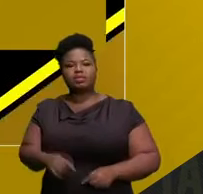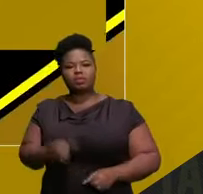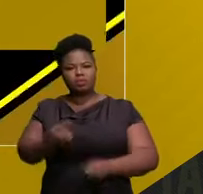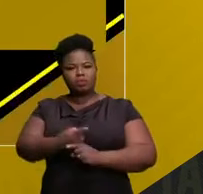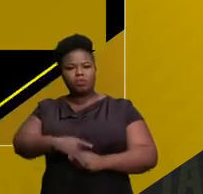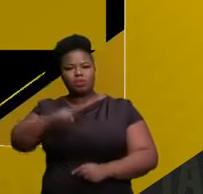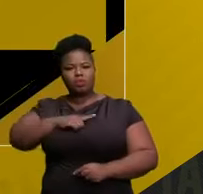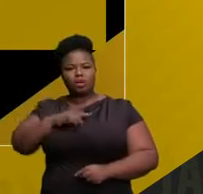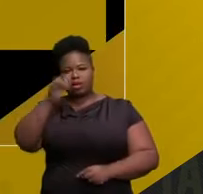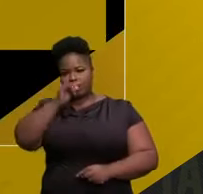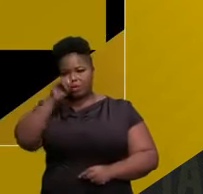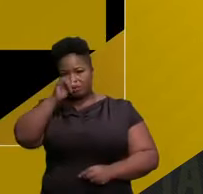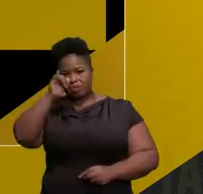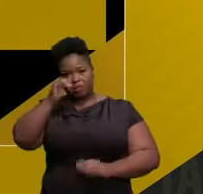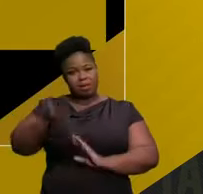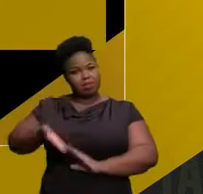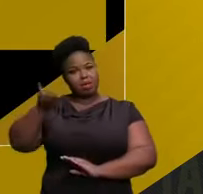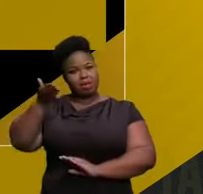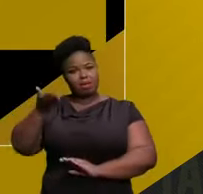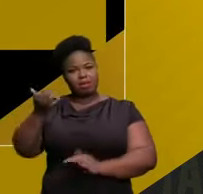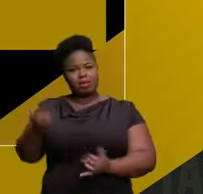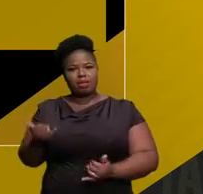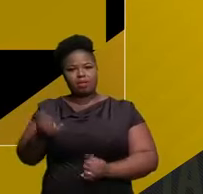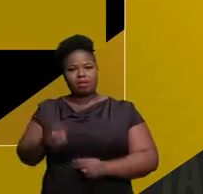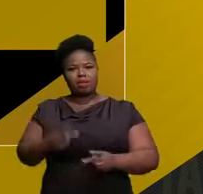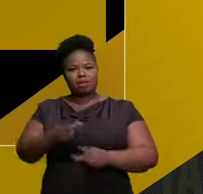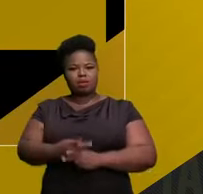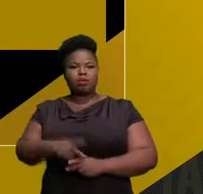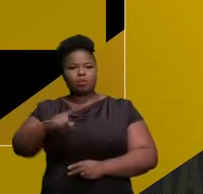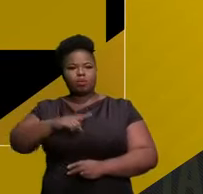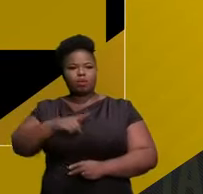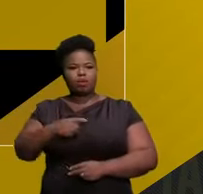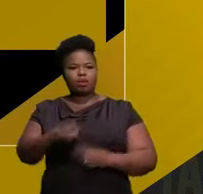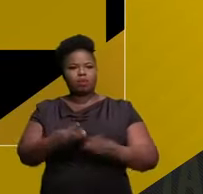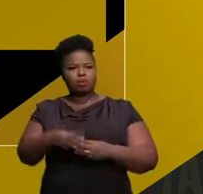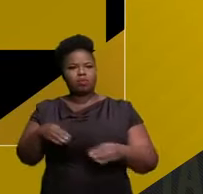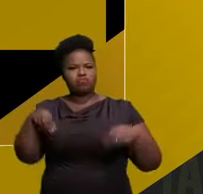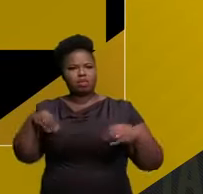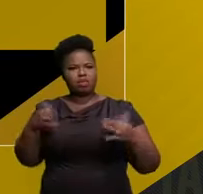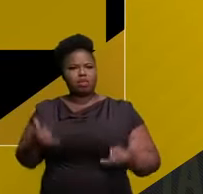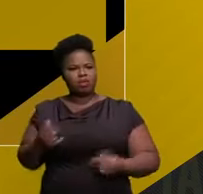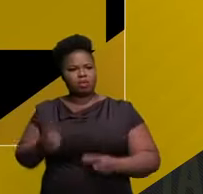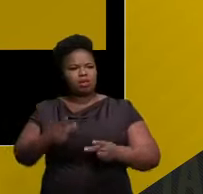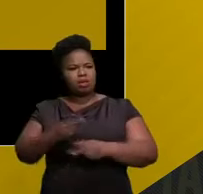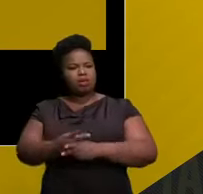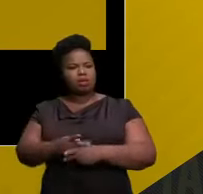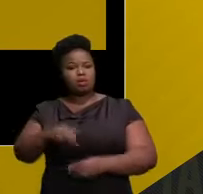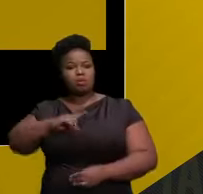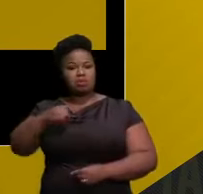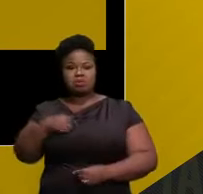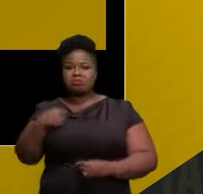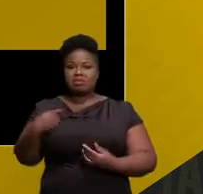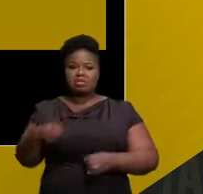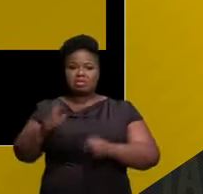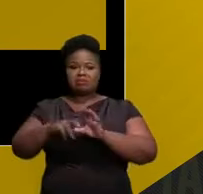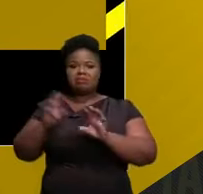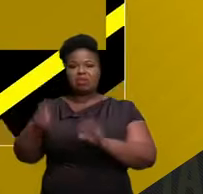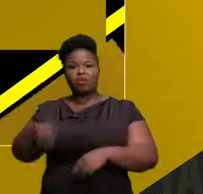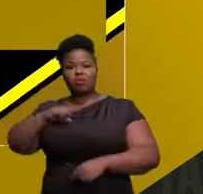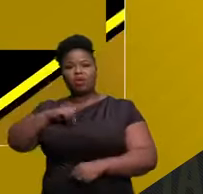high level of crime. It causes us to increase the unemployment rate. I just quit my job because bahlala